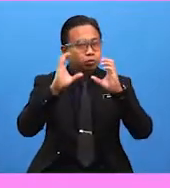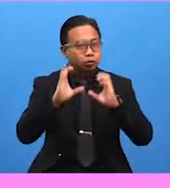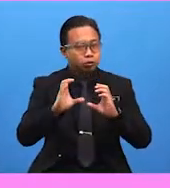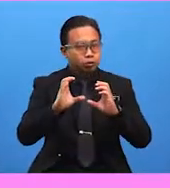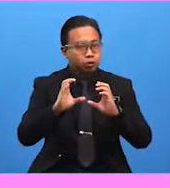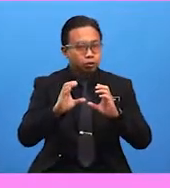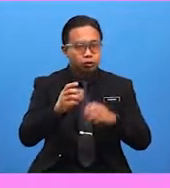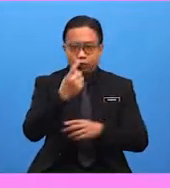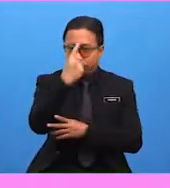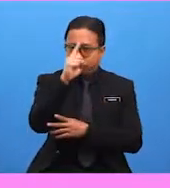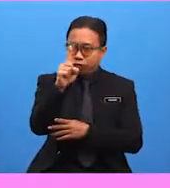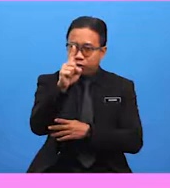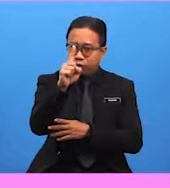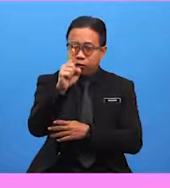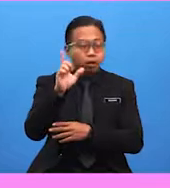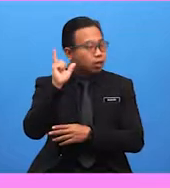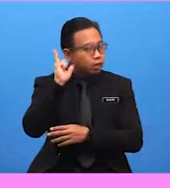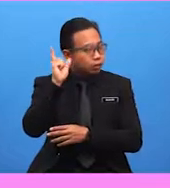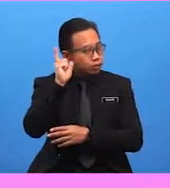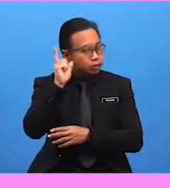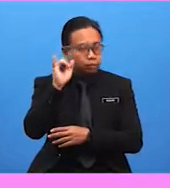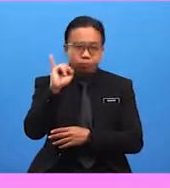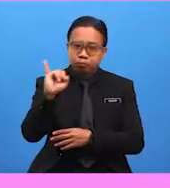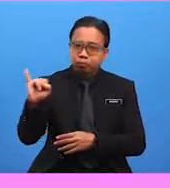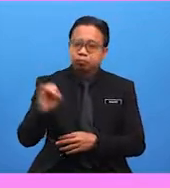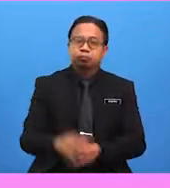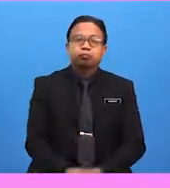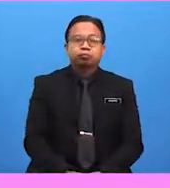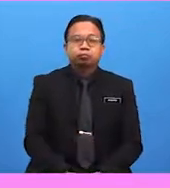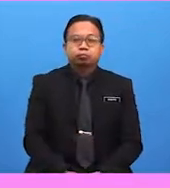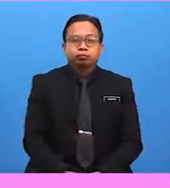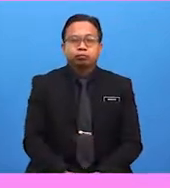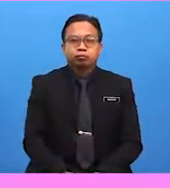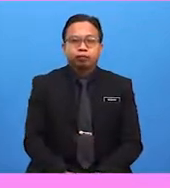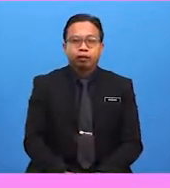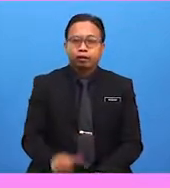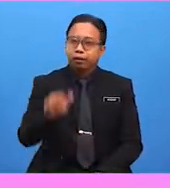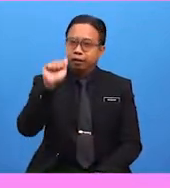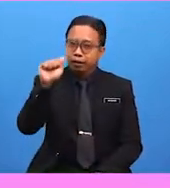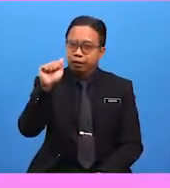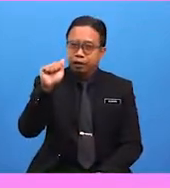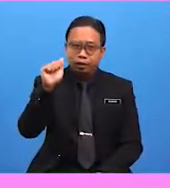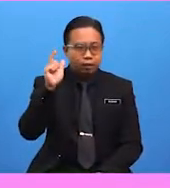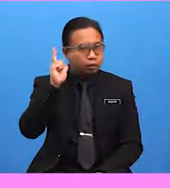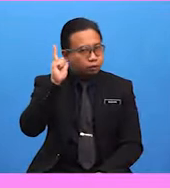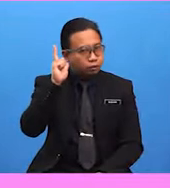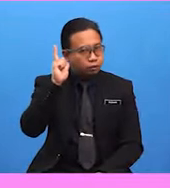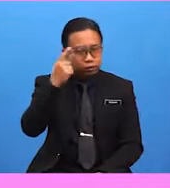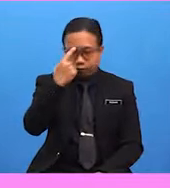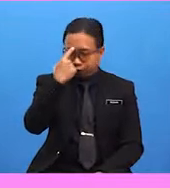for better listening. A. Listening